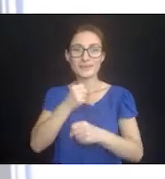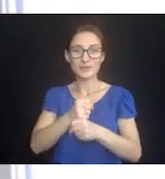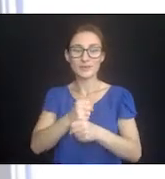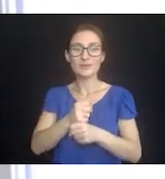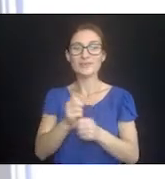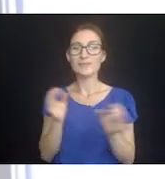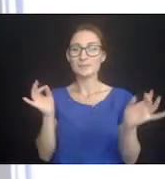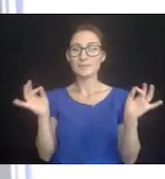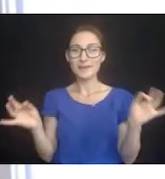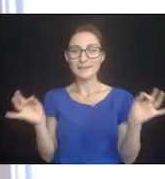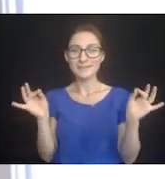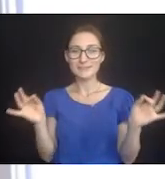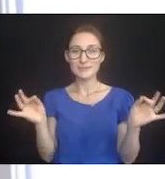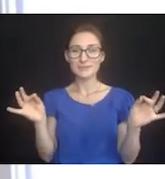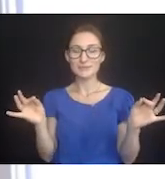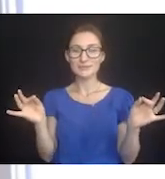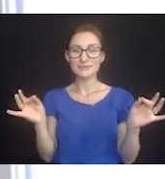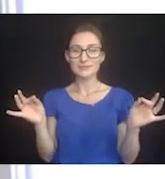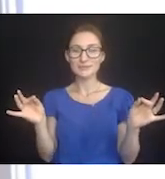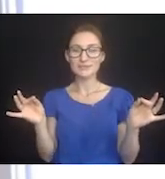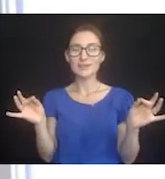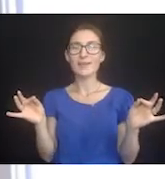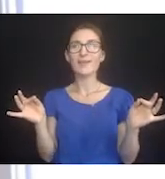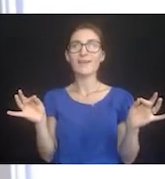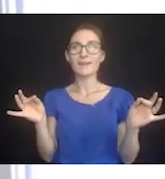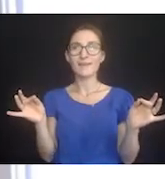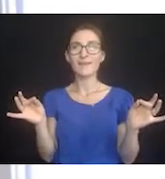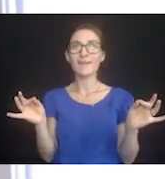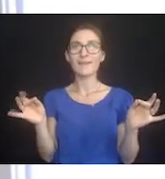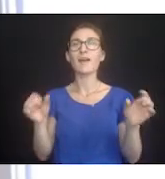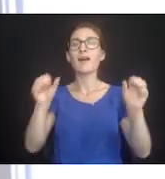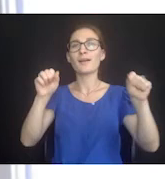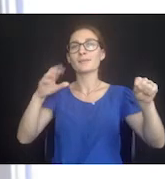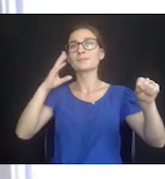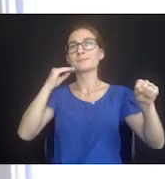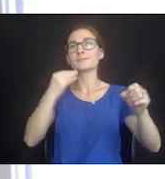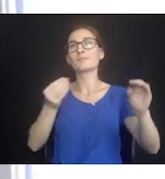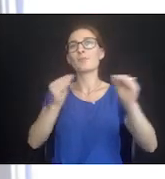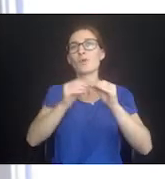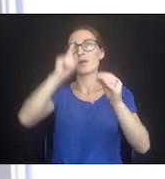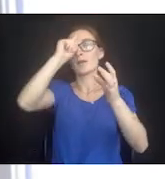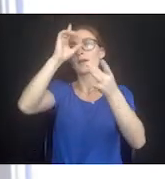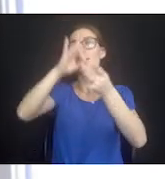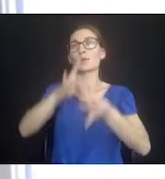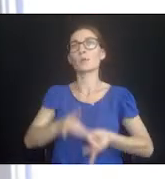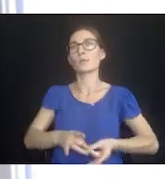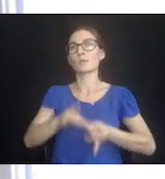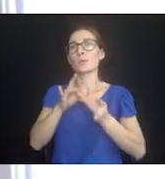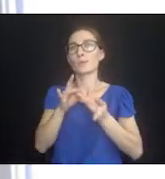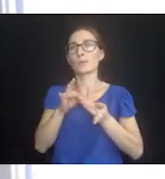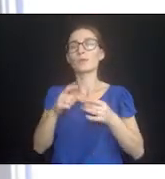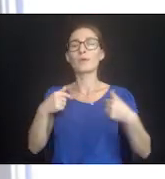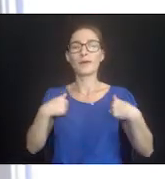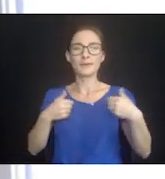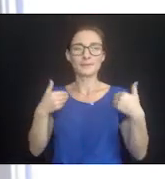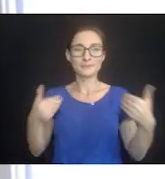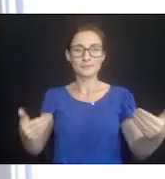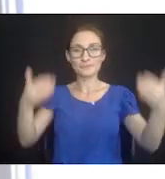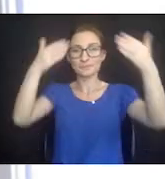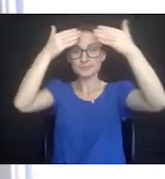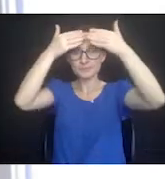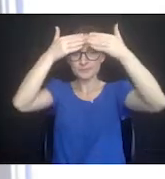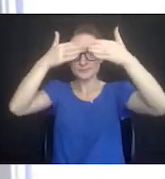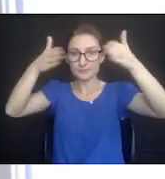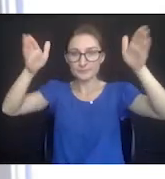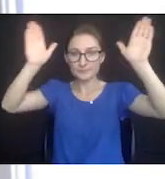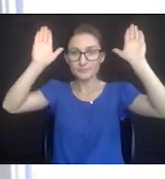And I was like, okay, after 40 years of meditation, I realized I could be more